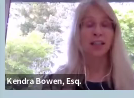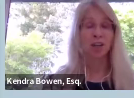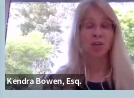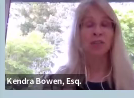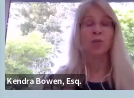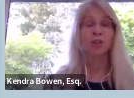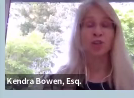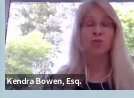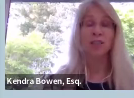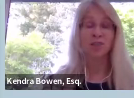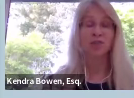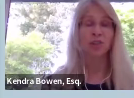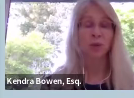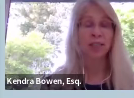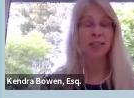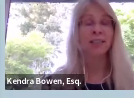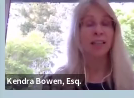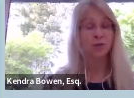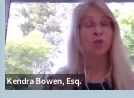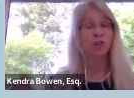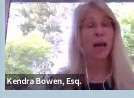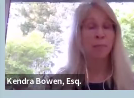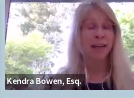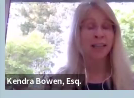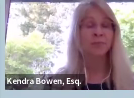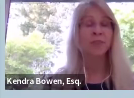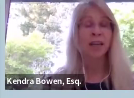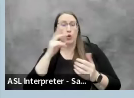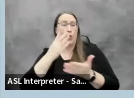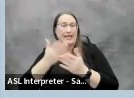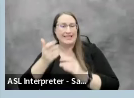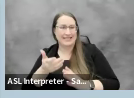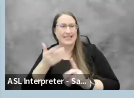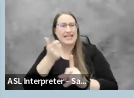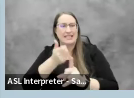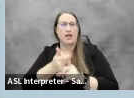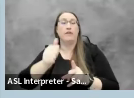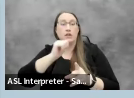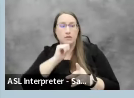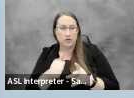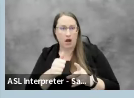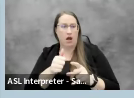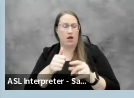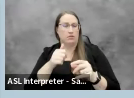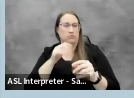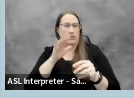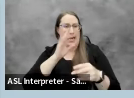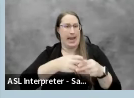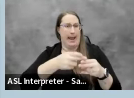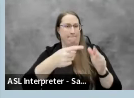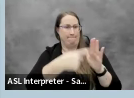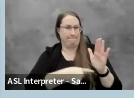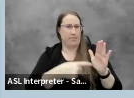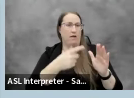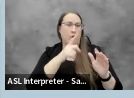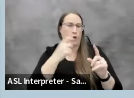be a notary or 2 disinterested witnesses, and if you turn that back in, that is okay. A lawyer does not need to